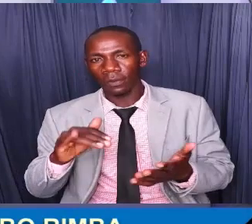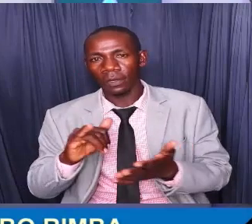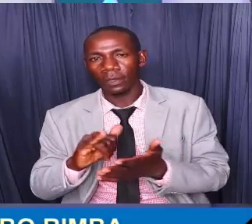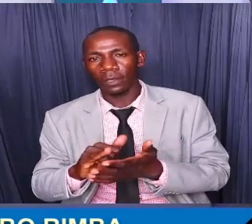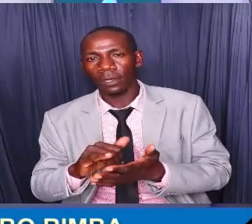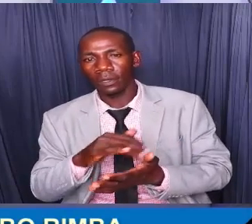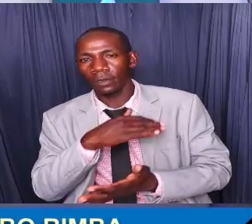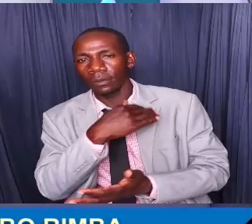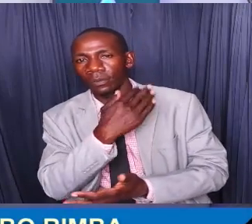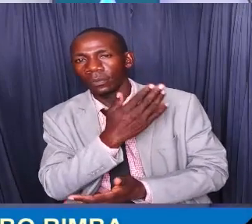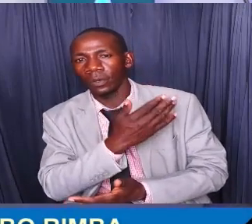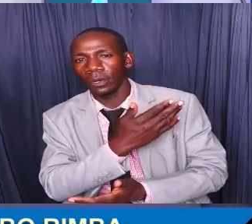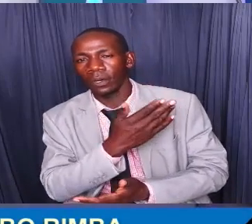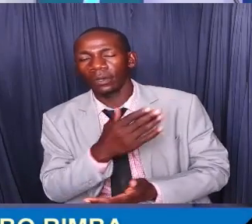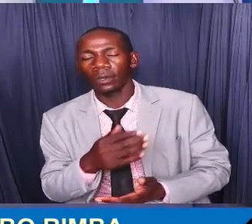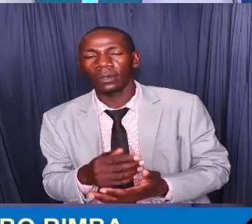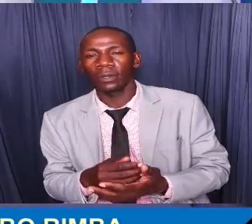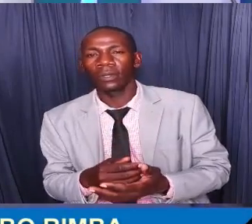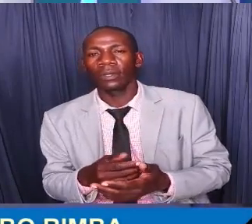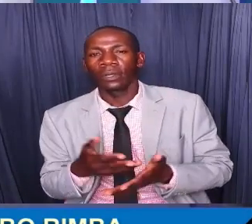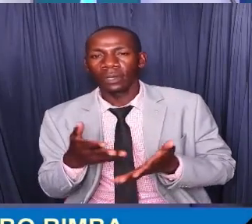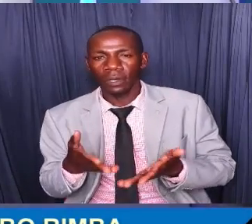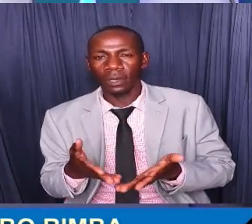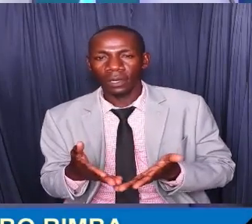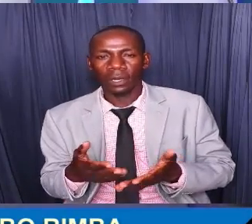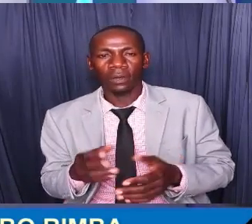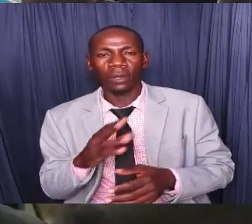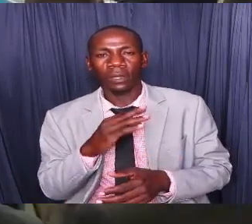God to have enabled you.